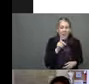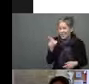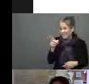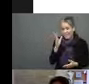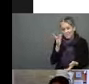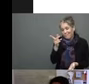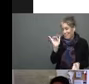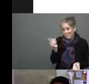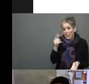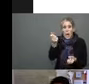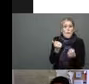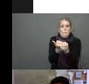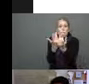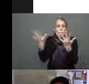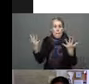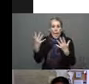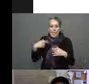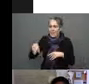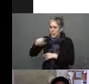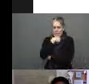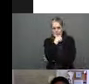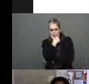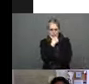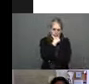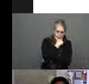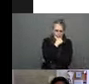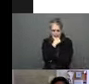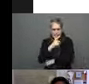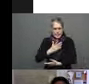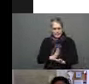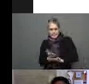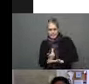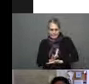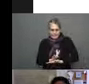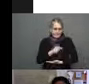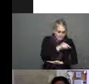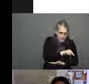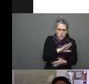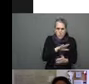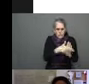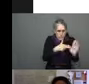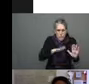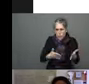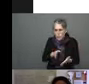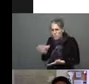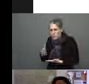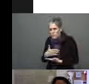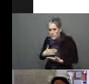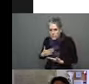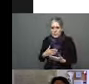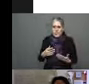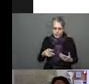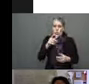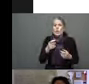we weren't able to very cleanly decide between. And in addition to these prosodic breaks that might mark topic